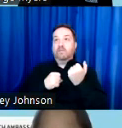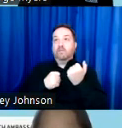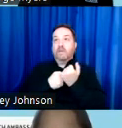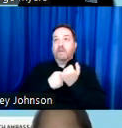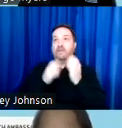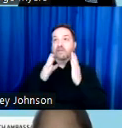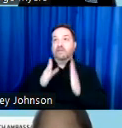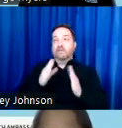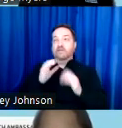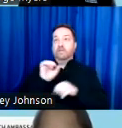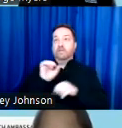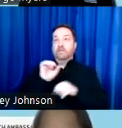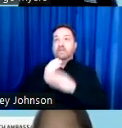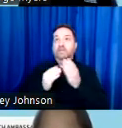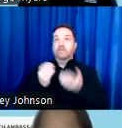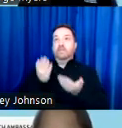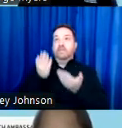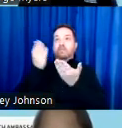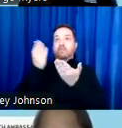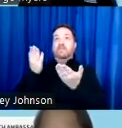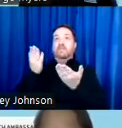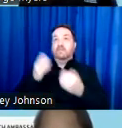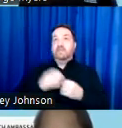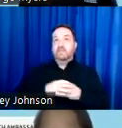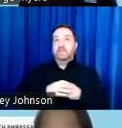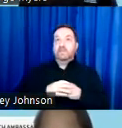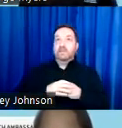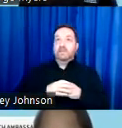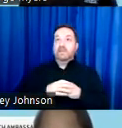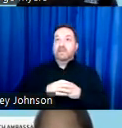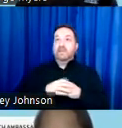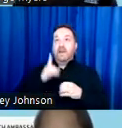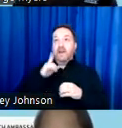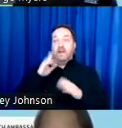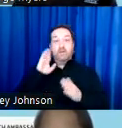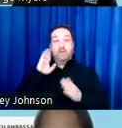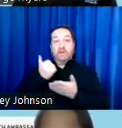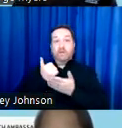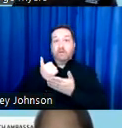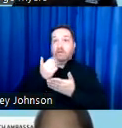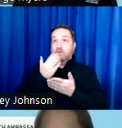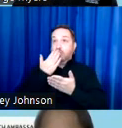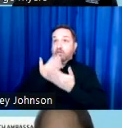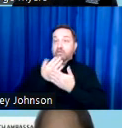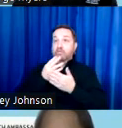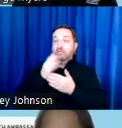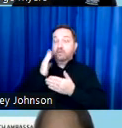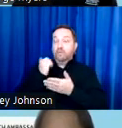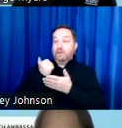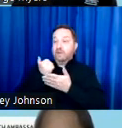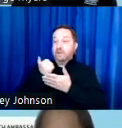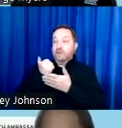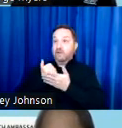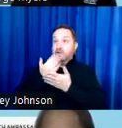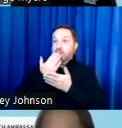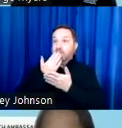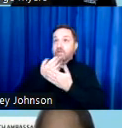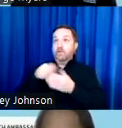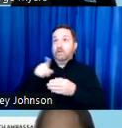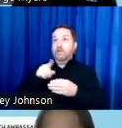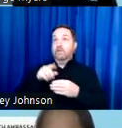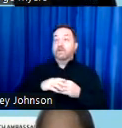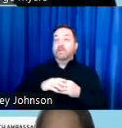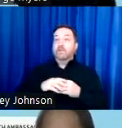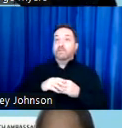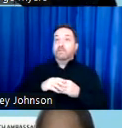working on some of these suggestions. I hope these are useful and interesting to folks. I know I found them to be.